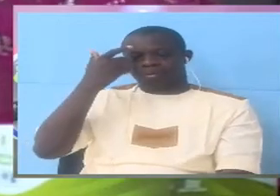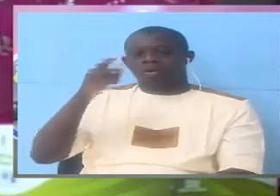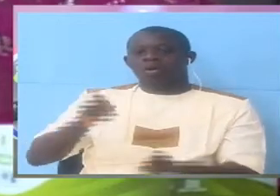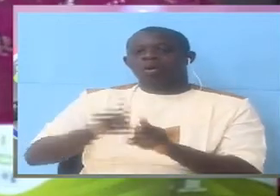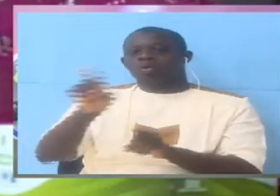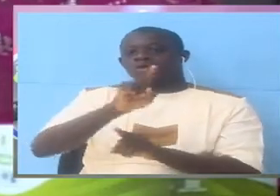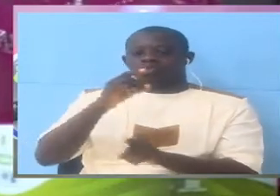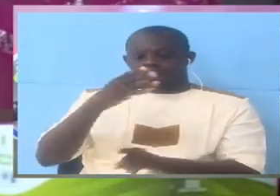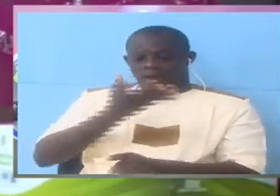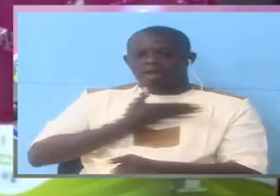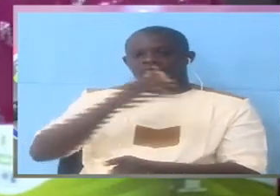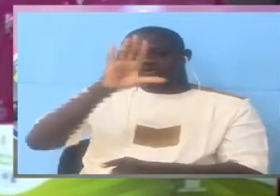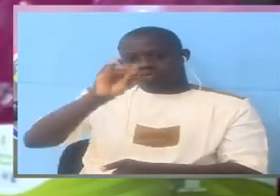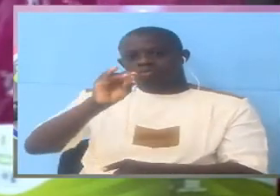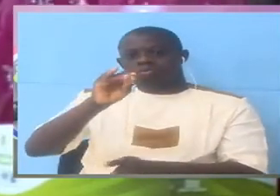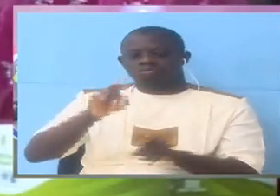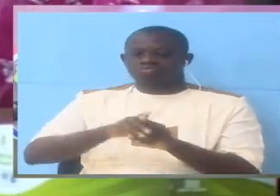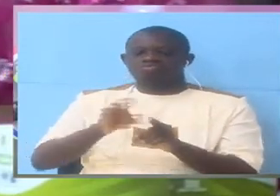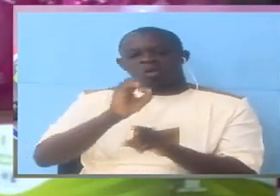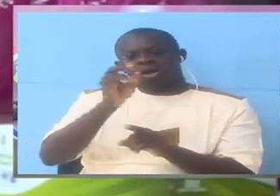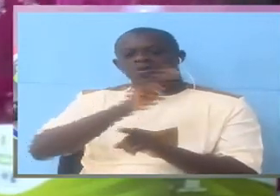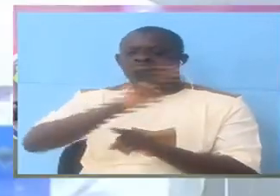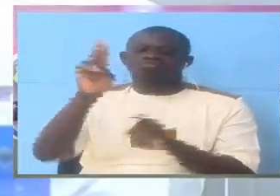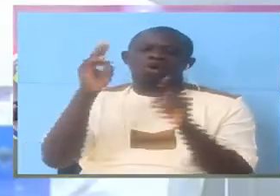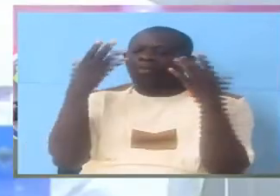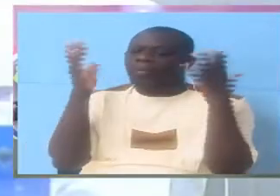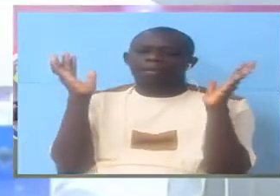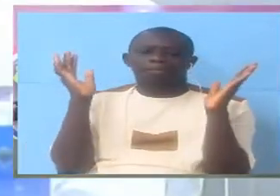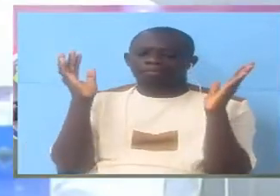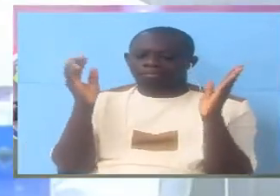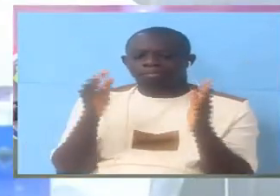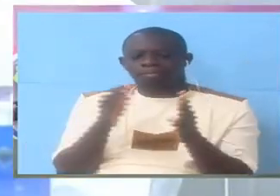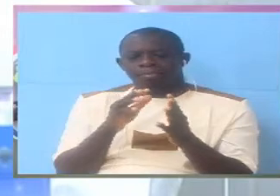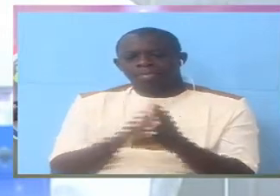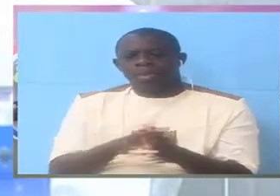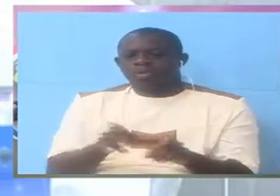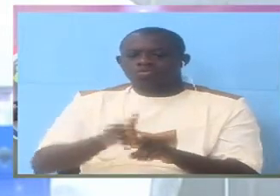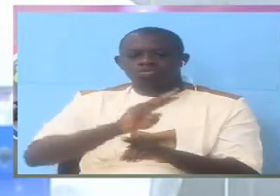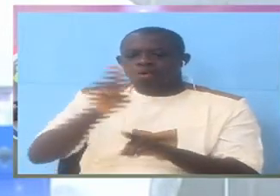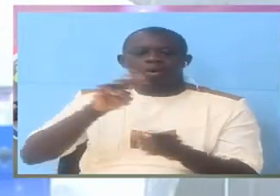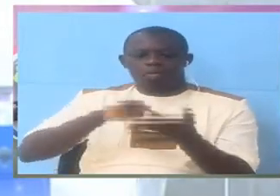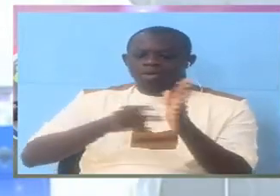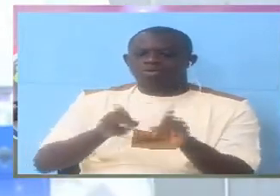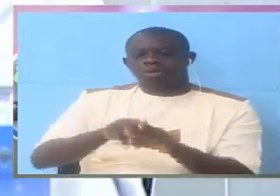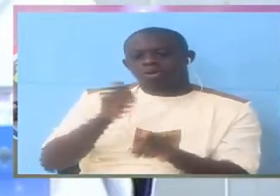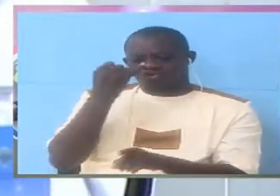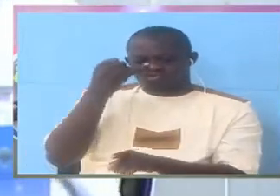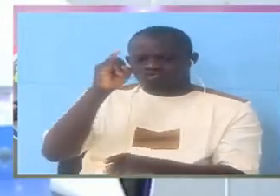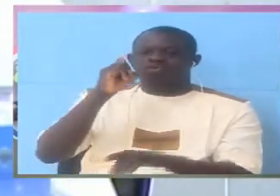Madam Samba, I do not do. Okay, no problem. I don't mean to be rude on you, please. Honey,